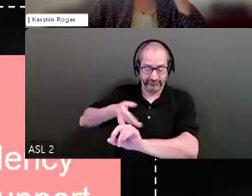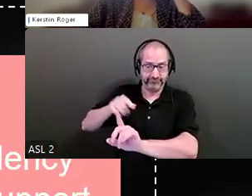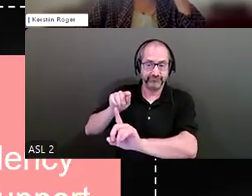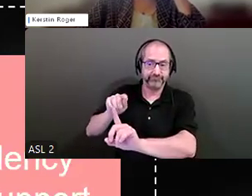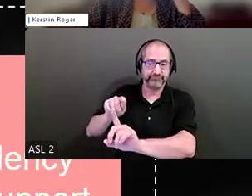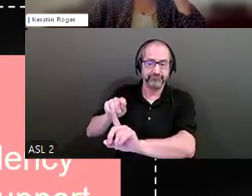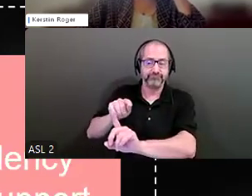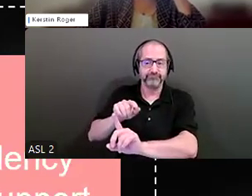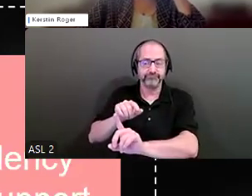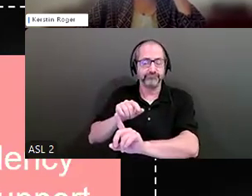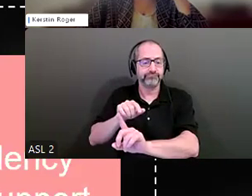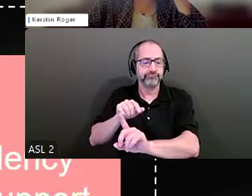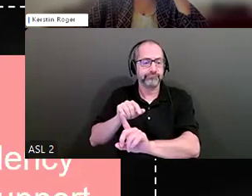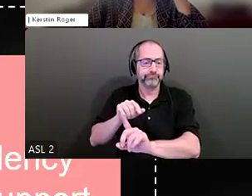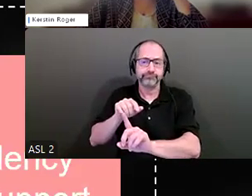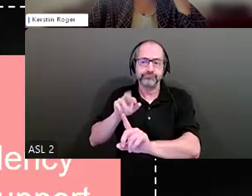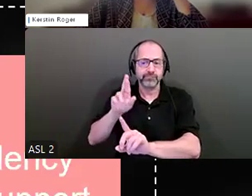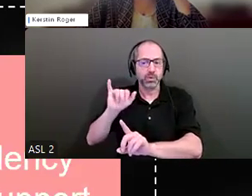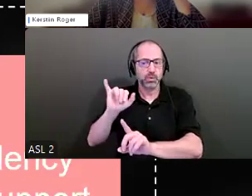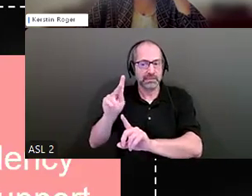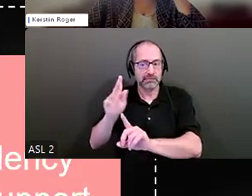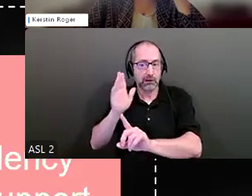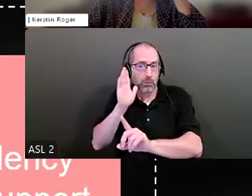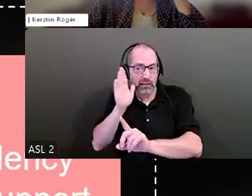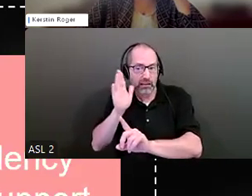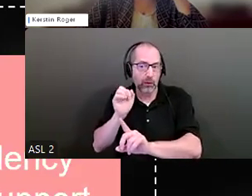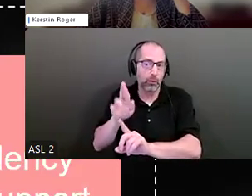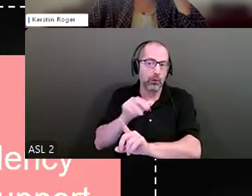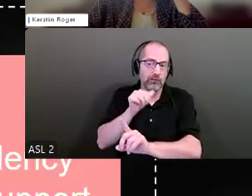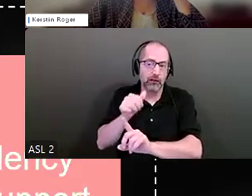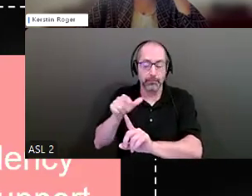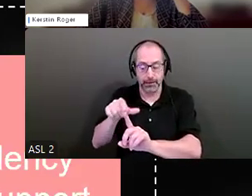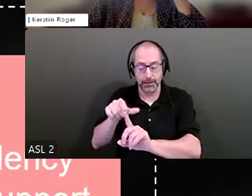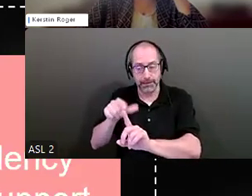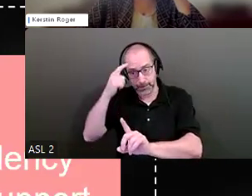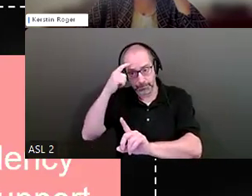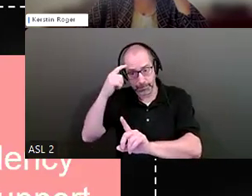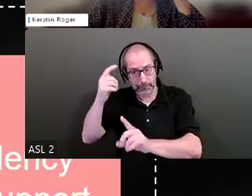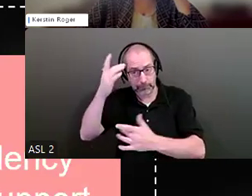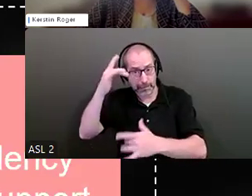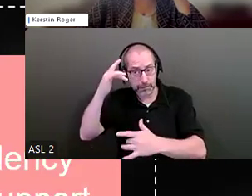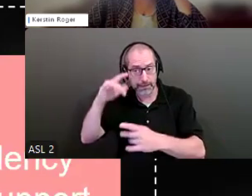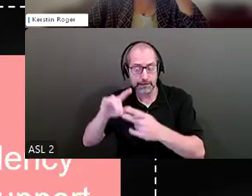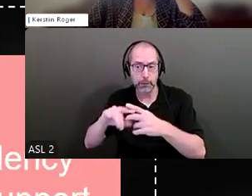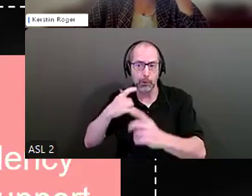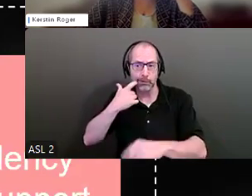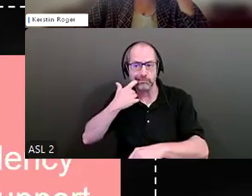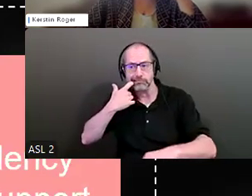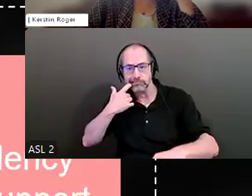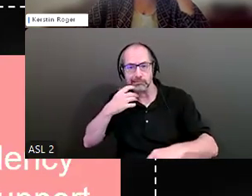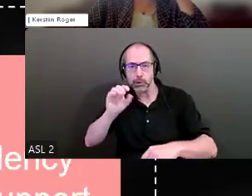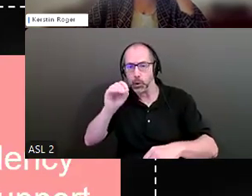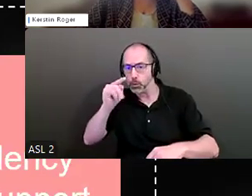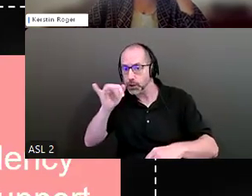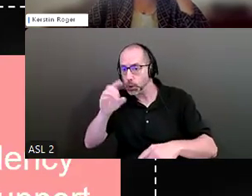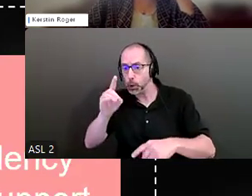elder abuse, and in cases where there's a mental illness, where they have substance abuse, particularly with the opioid crisis,